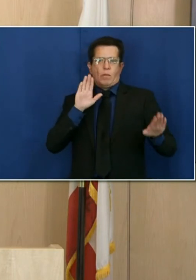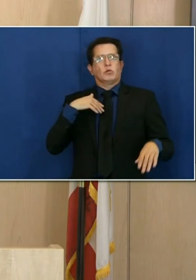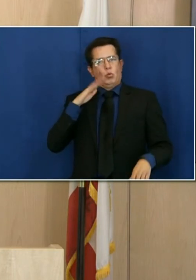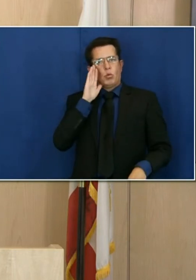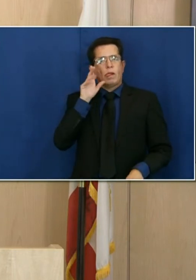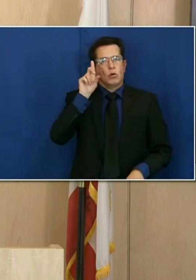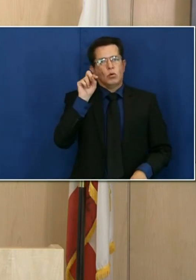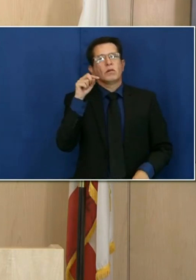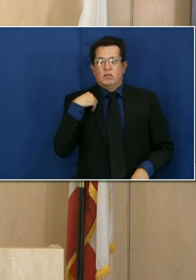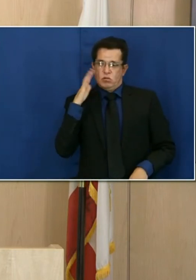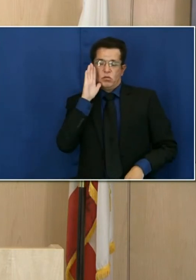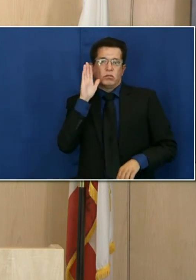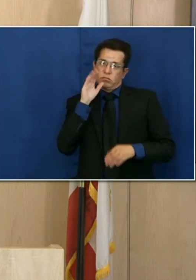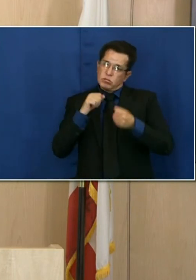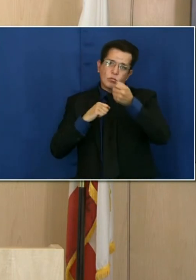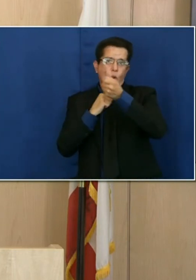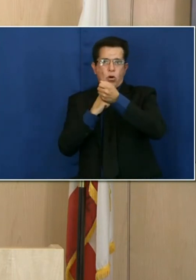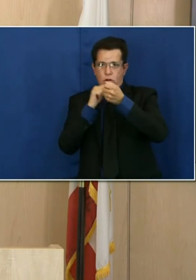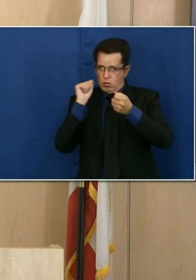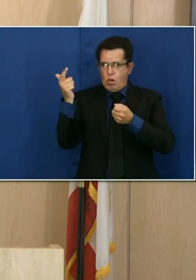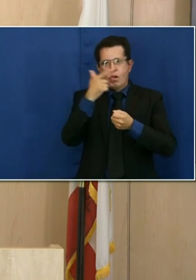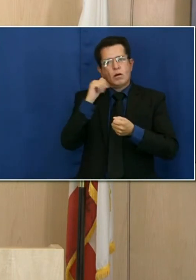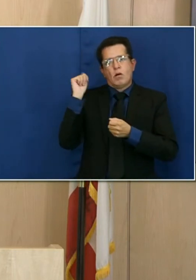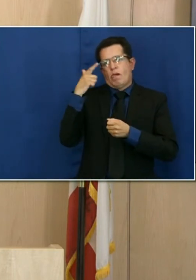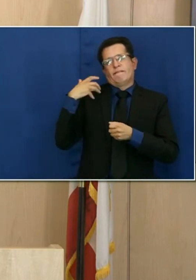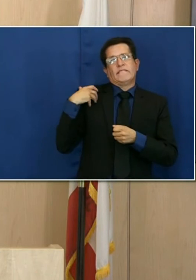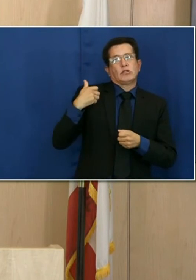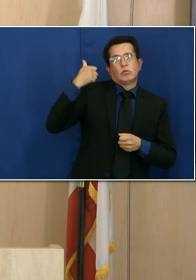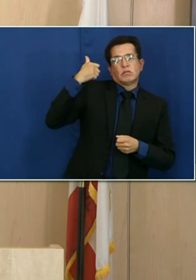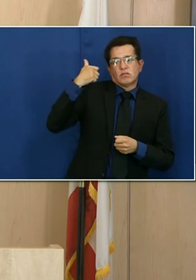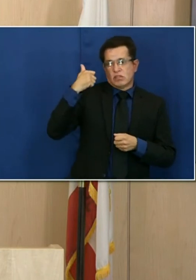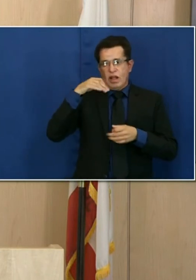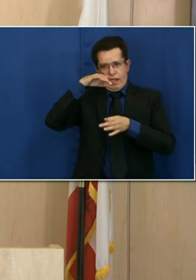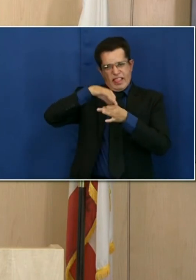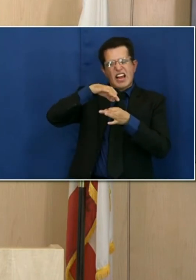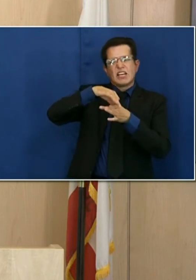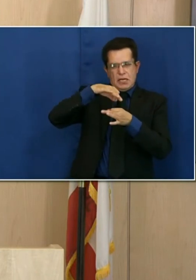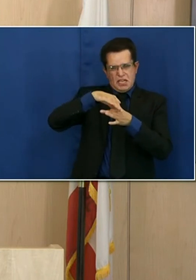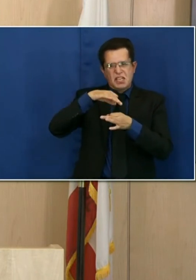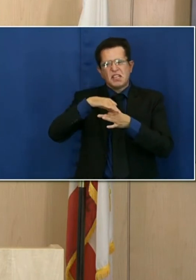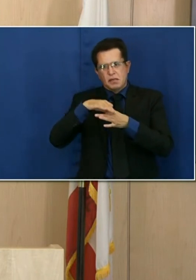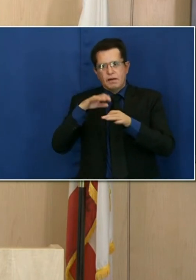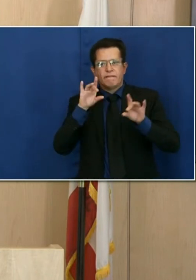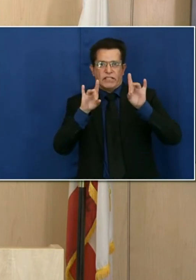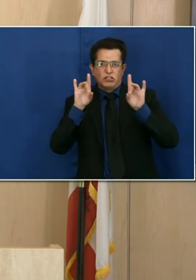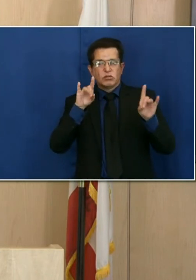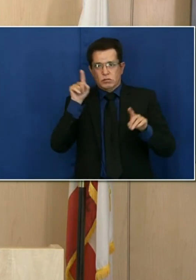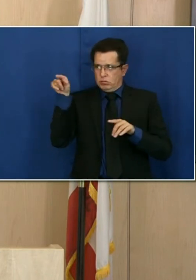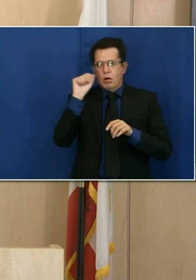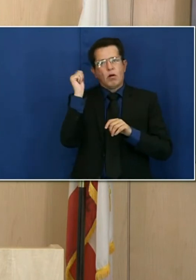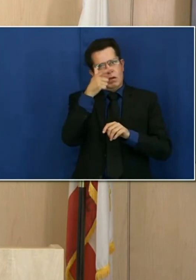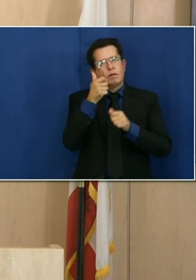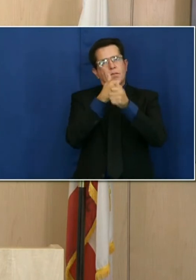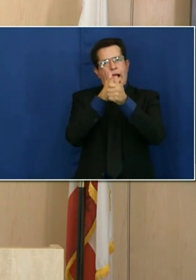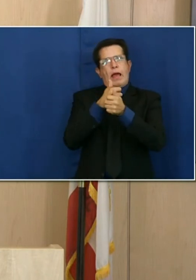And I would certainly encourage all elected officials and all businesses to comply with those public health orders.